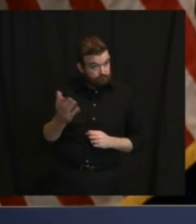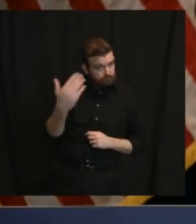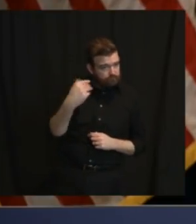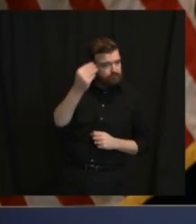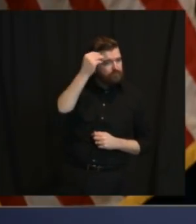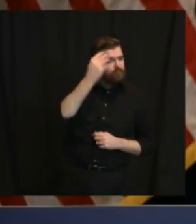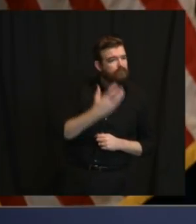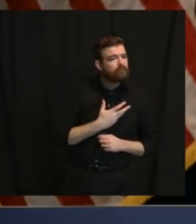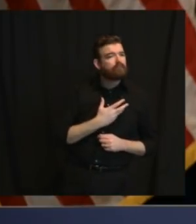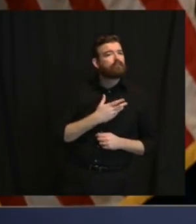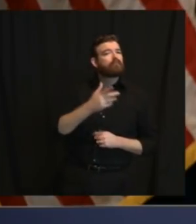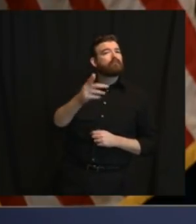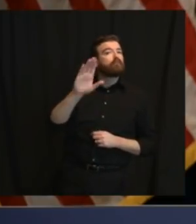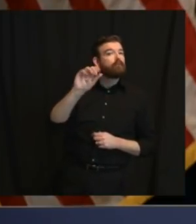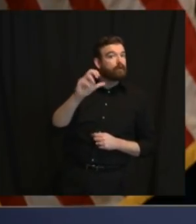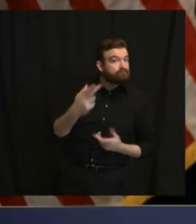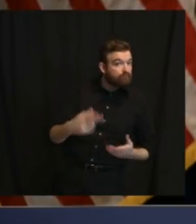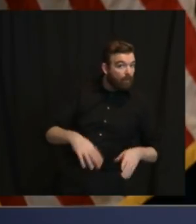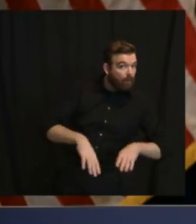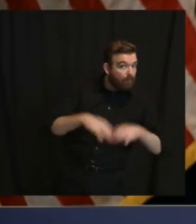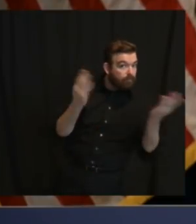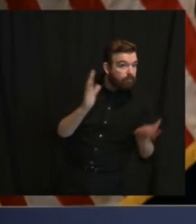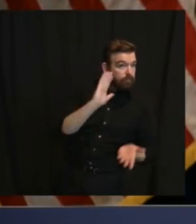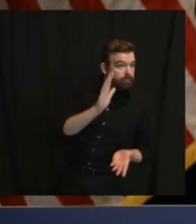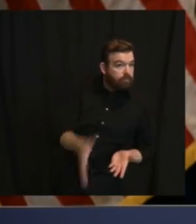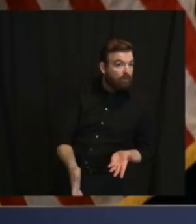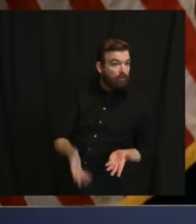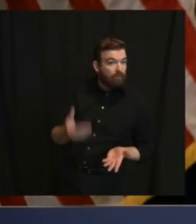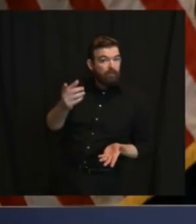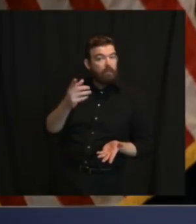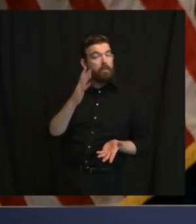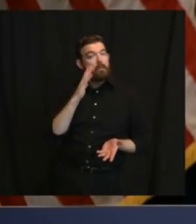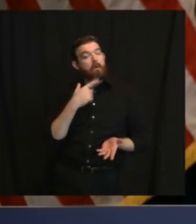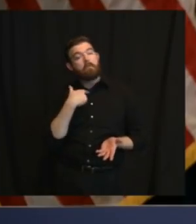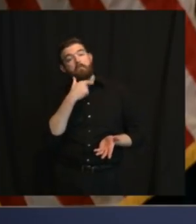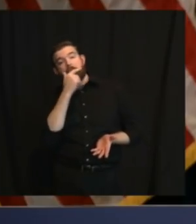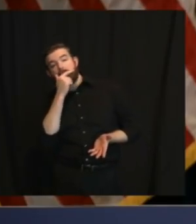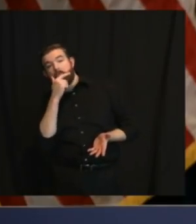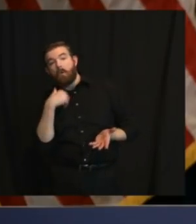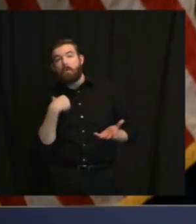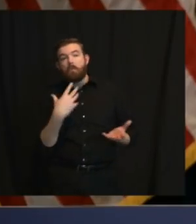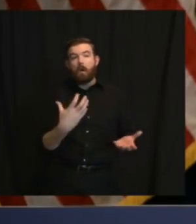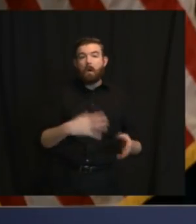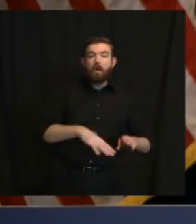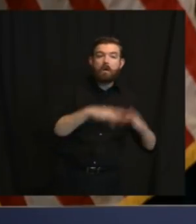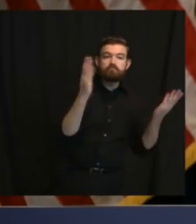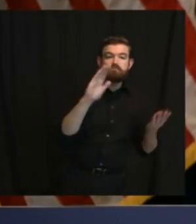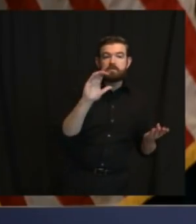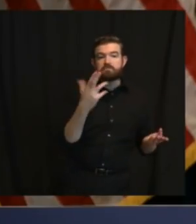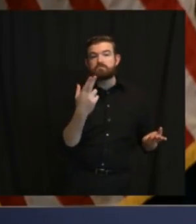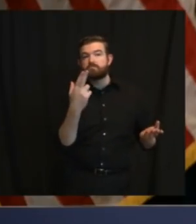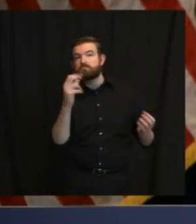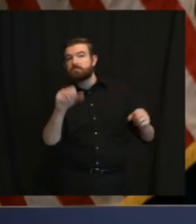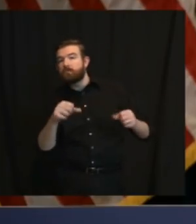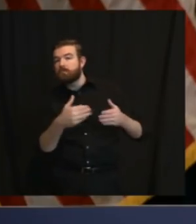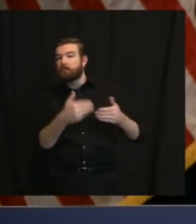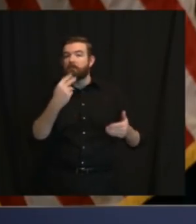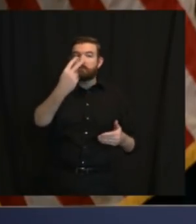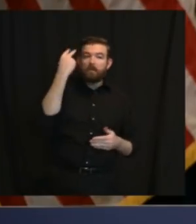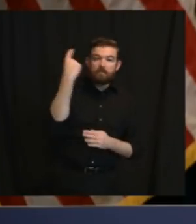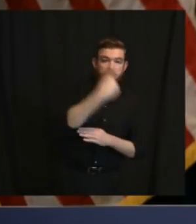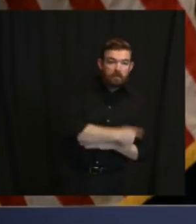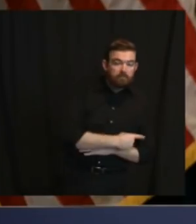openings? You say you'd like to have them, we expect possibly by Memorial Day. What's your thinking right now? And